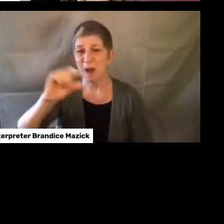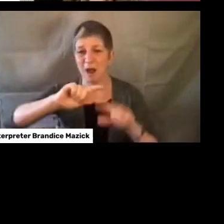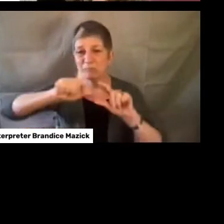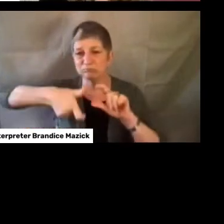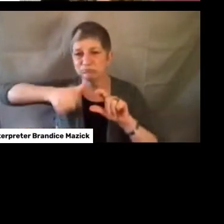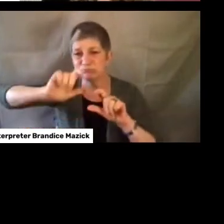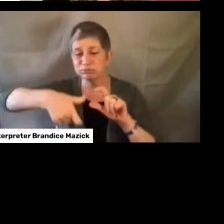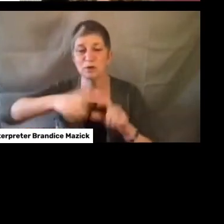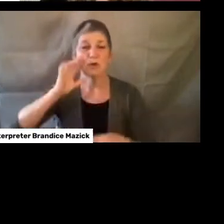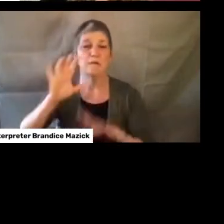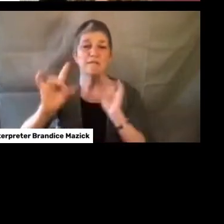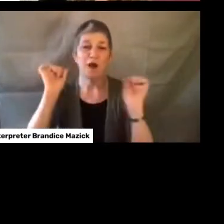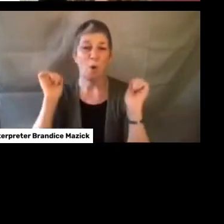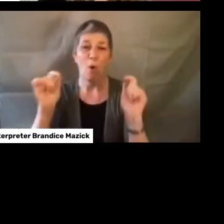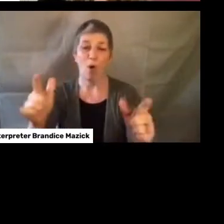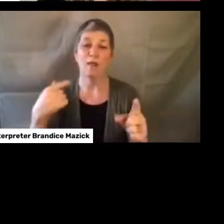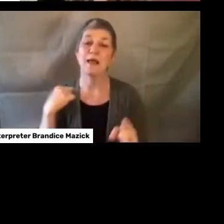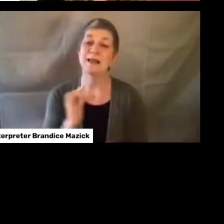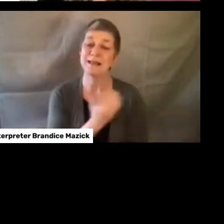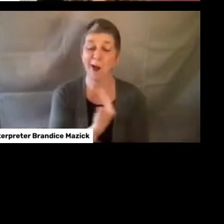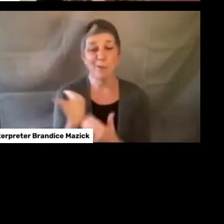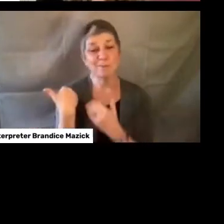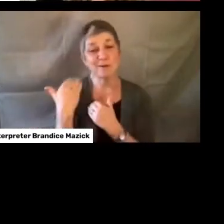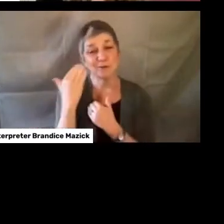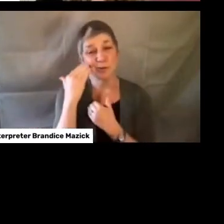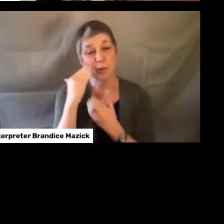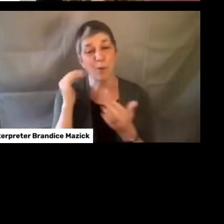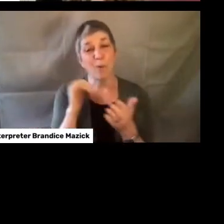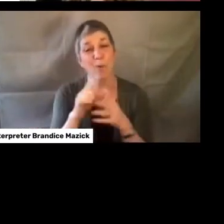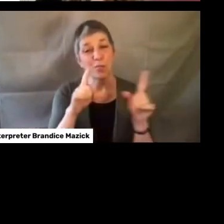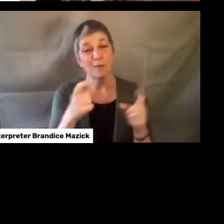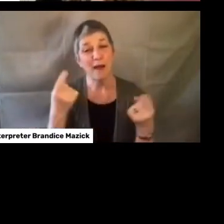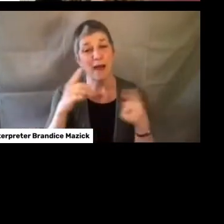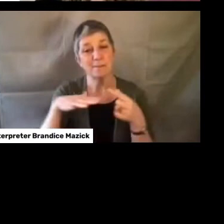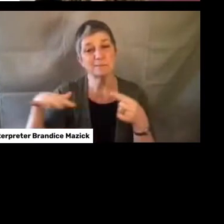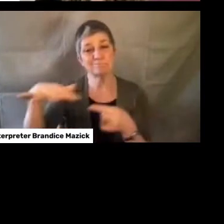really, it's our responsibility to know the trials that are happening in our region.